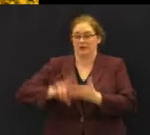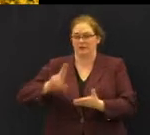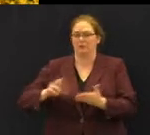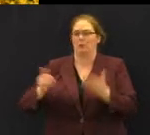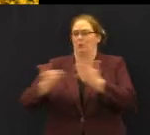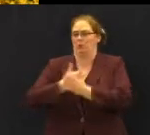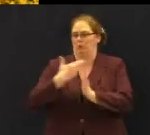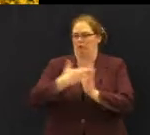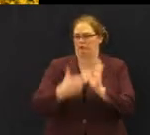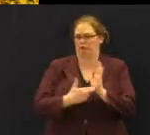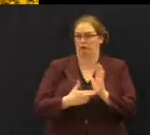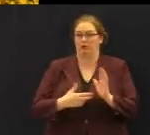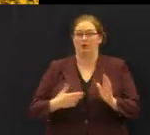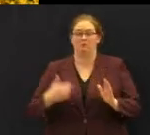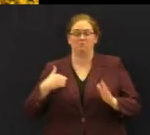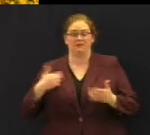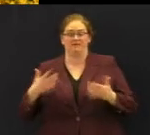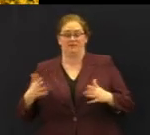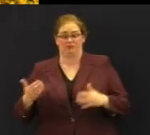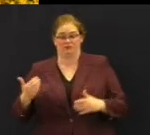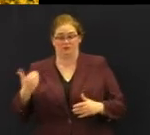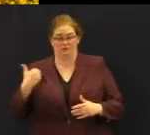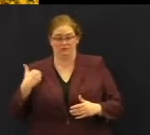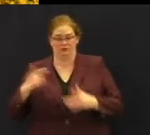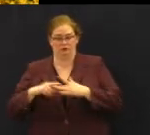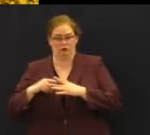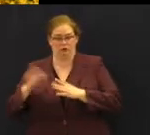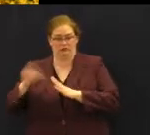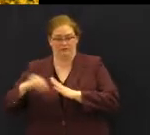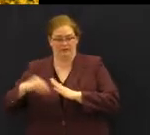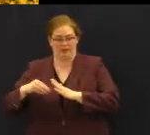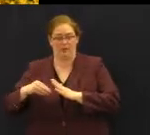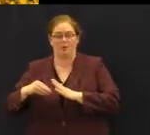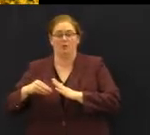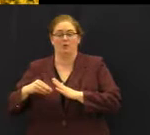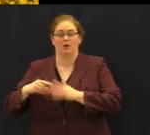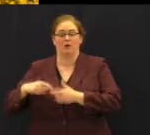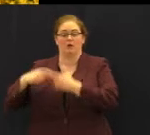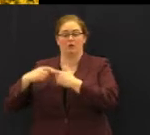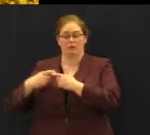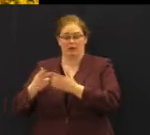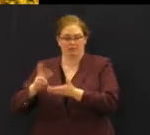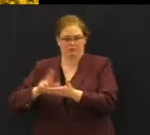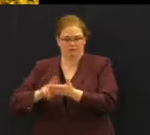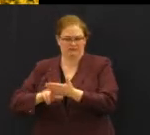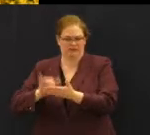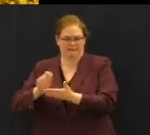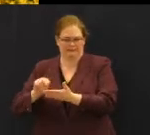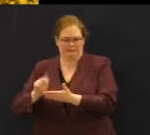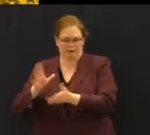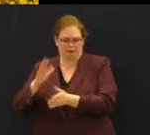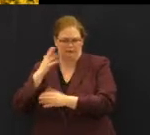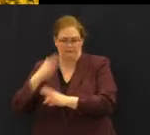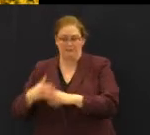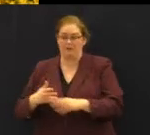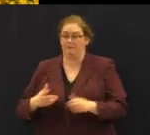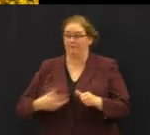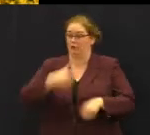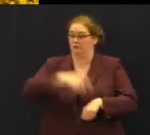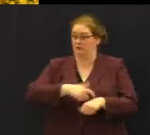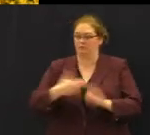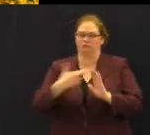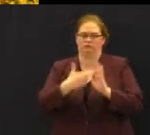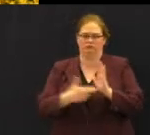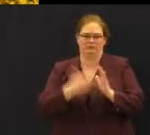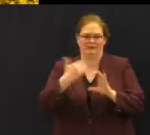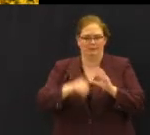register. So if you have already begun an application, you can pick it up at any point by signing in. If you're registering for the first time, you provide your email address